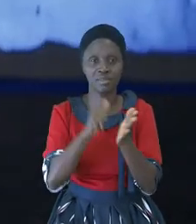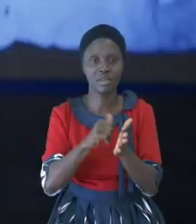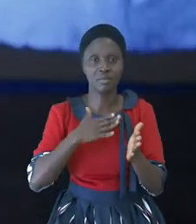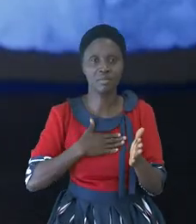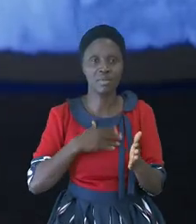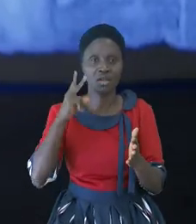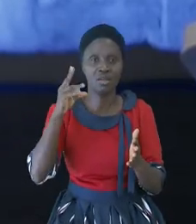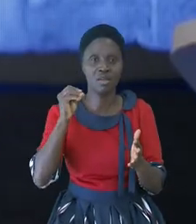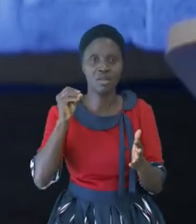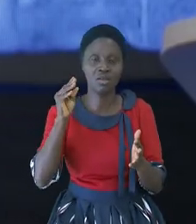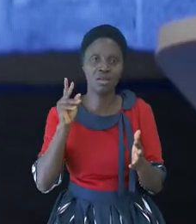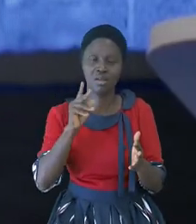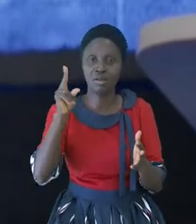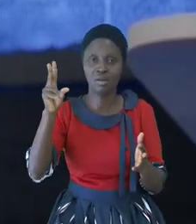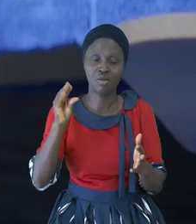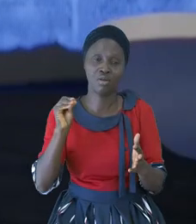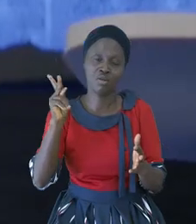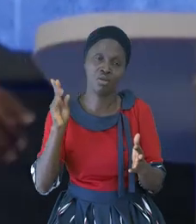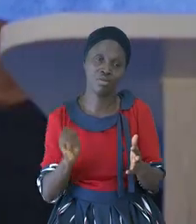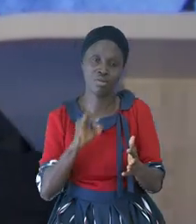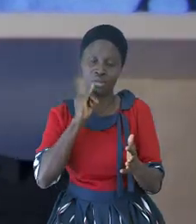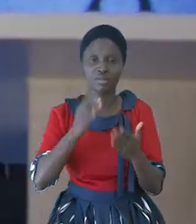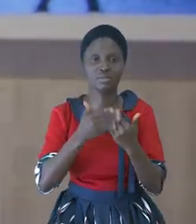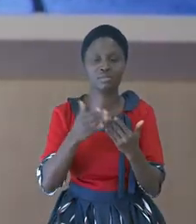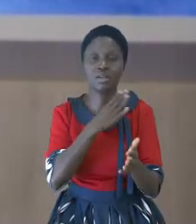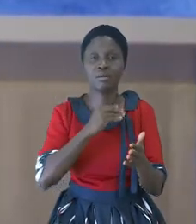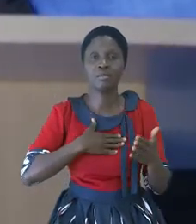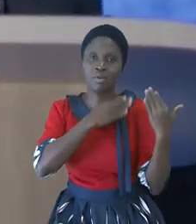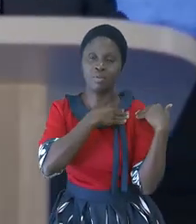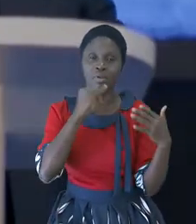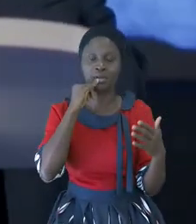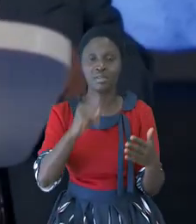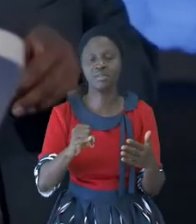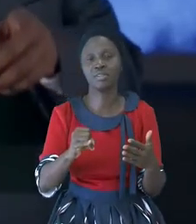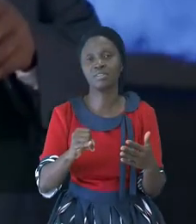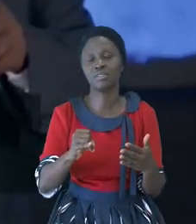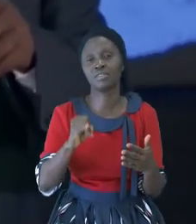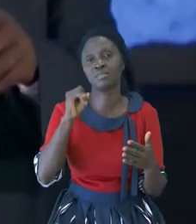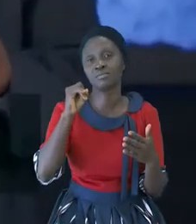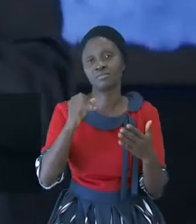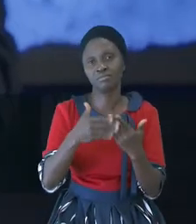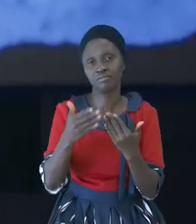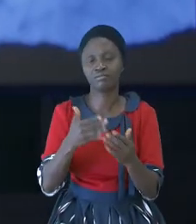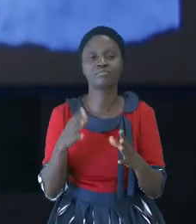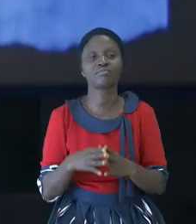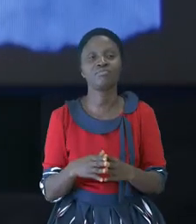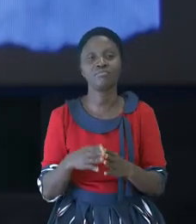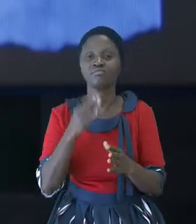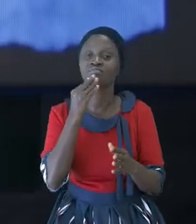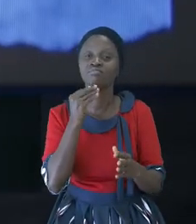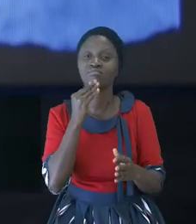Hebrews chapter 4, I'm reading from verse 11. Hebrews chapter 4, and we're reading from verse 11. Let